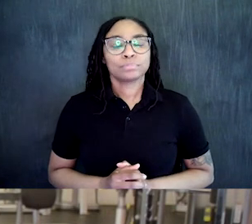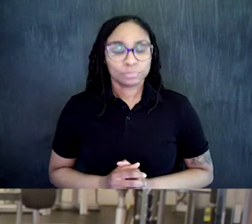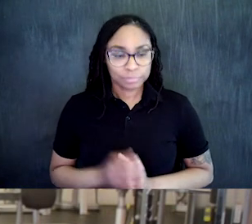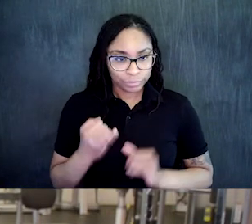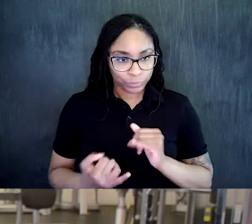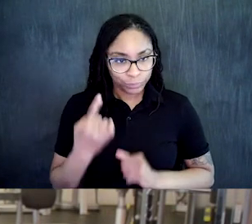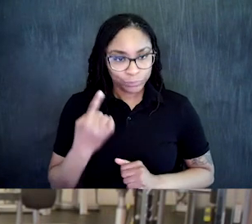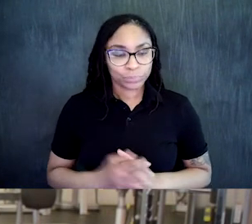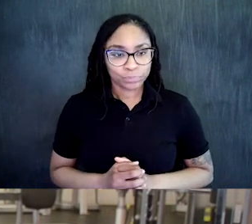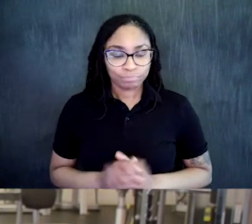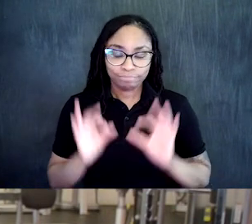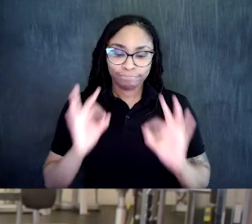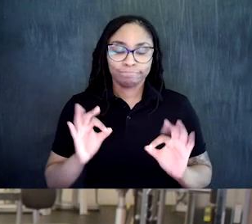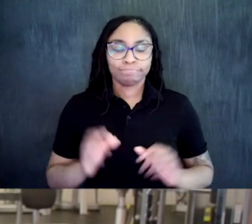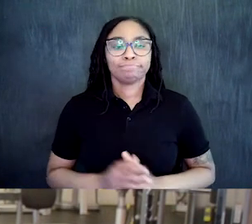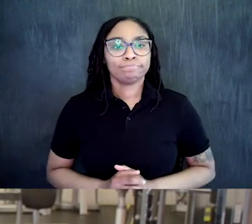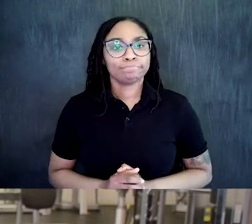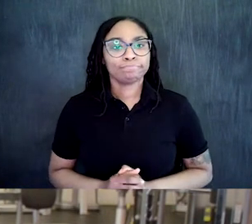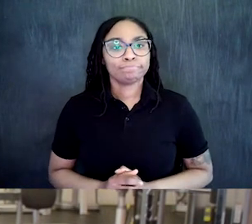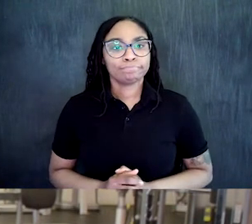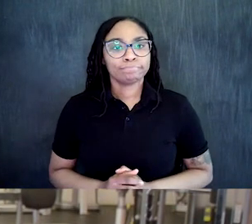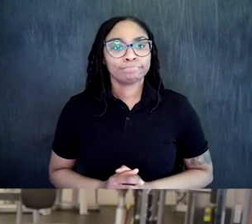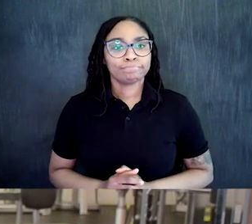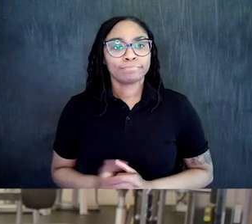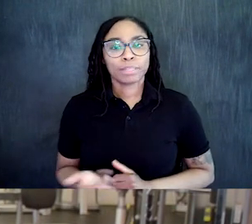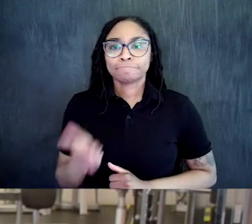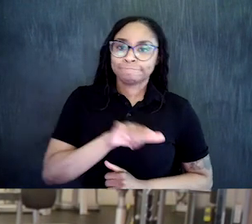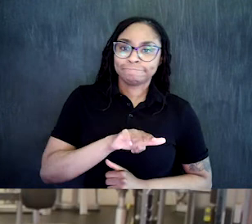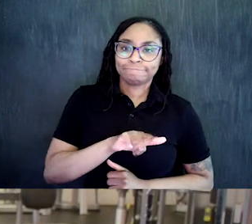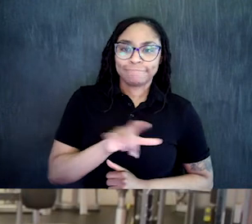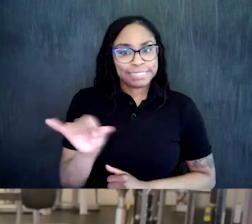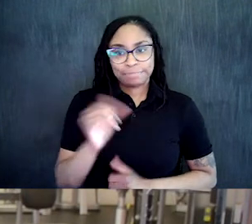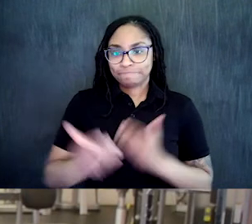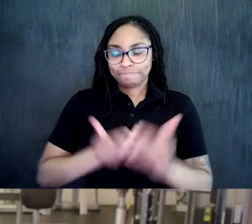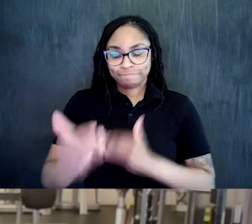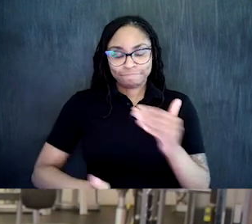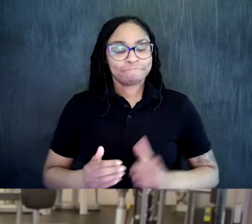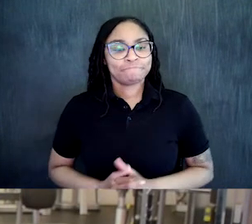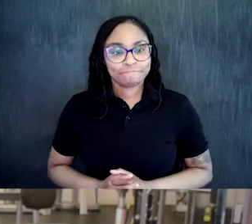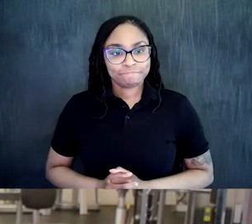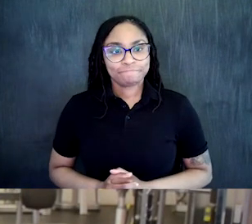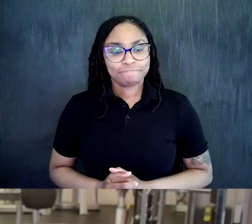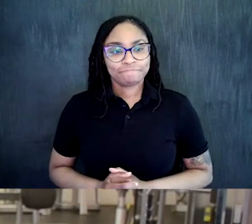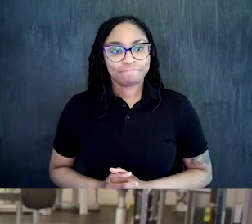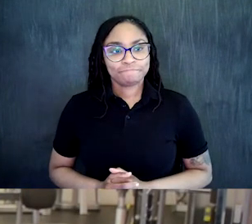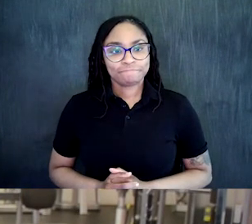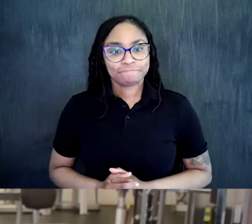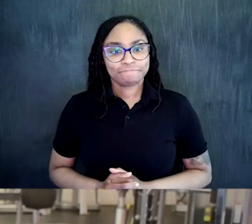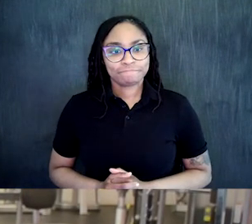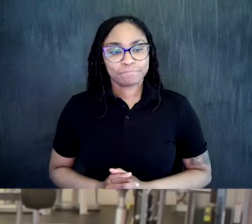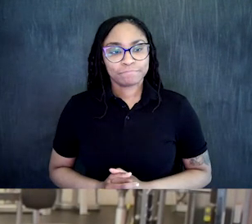kind of elevating her leg a little bit. So I like to have my forearm on my knee, this way I get a nice stable surface to lift